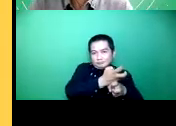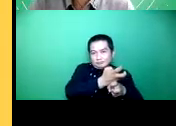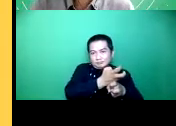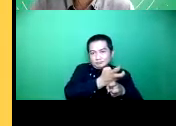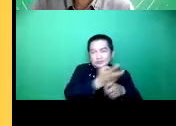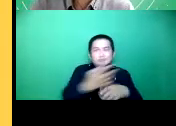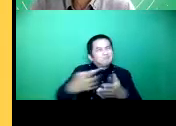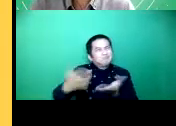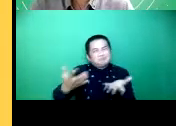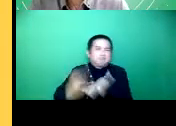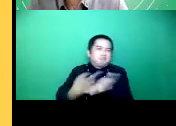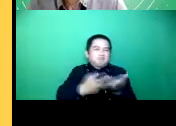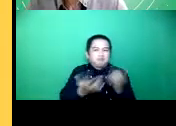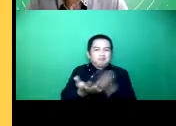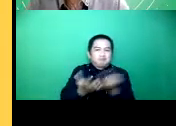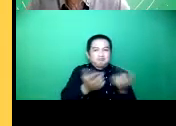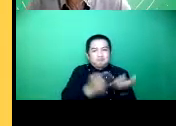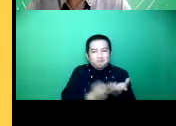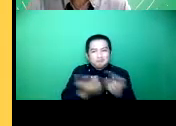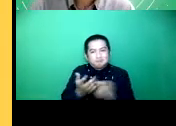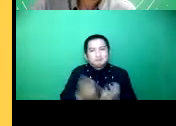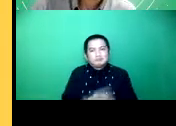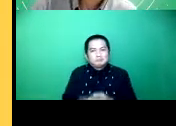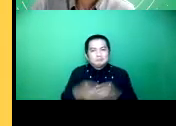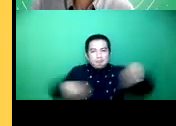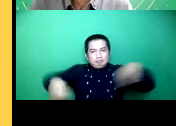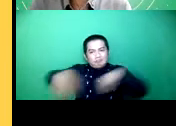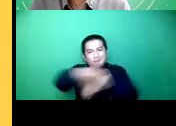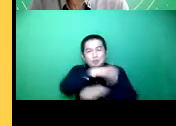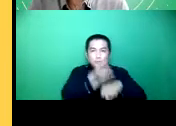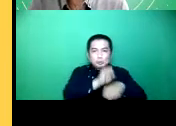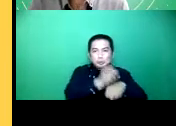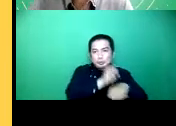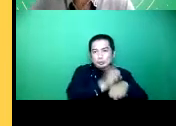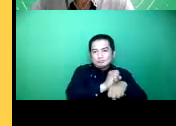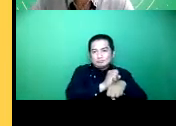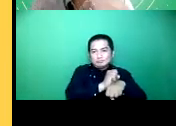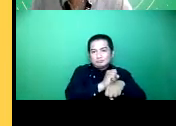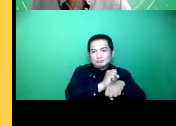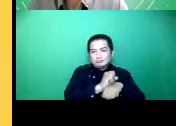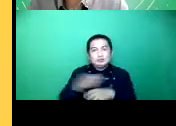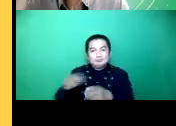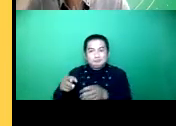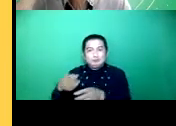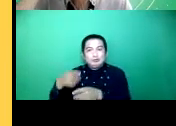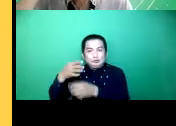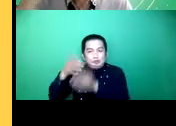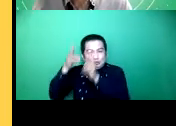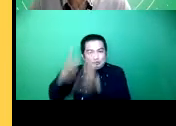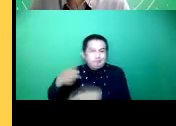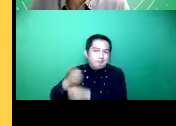arguments, I guess, when you talk about like replacing human workers or making the human useless or worthless.